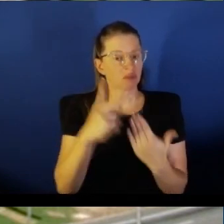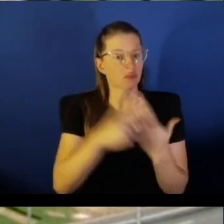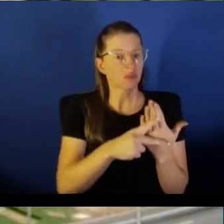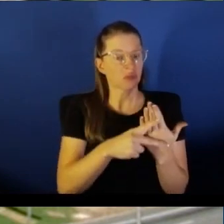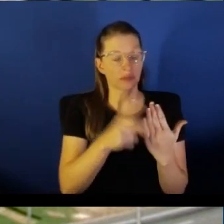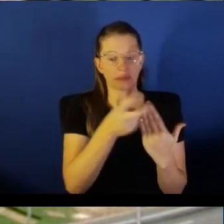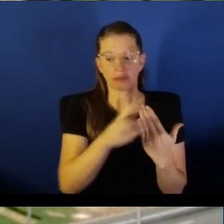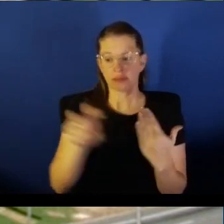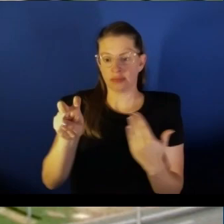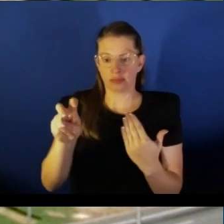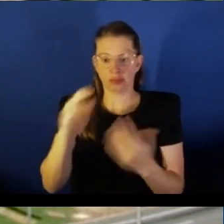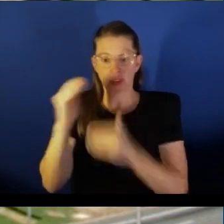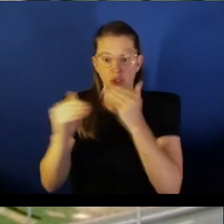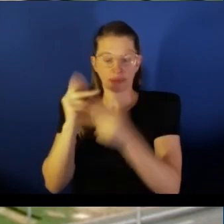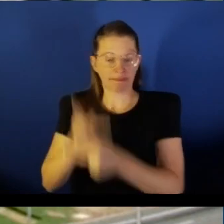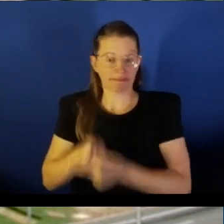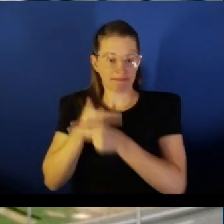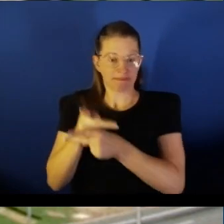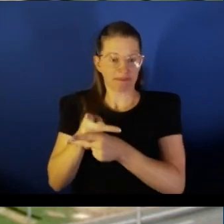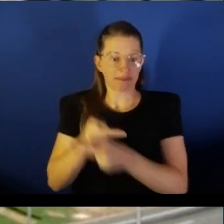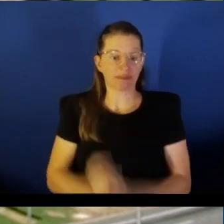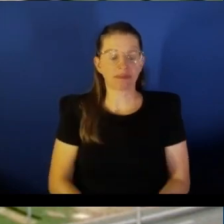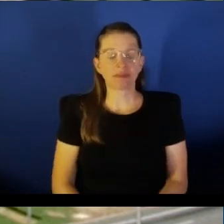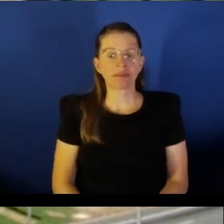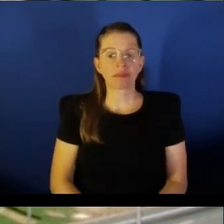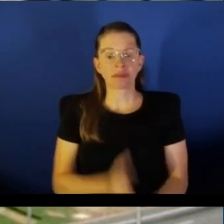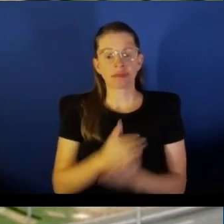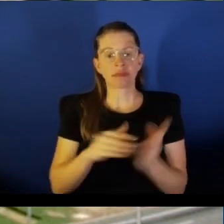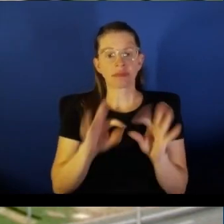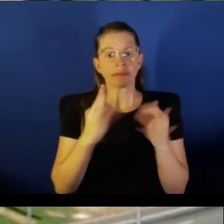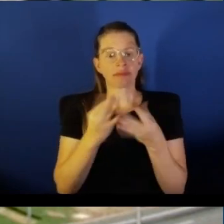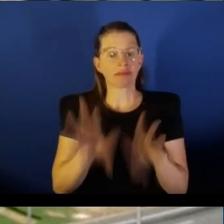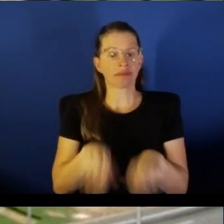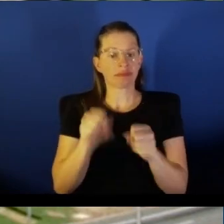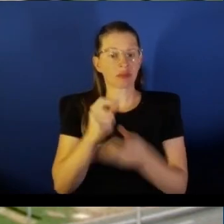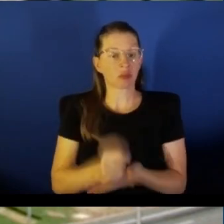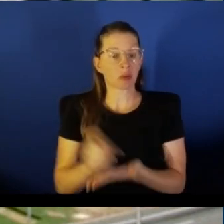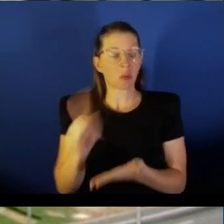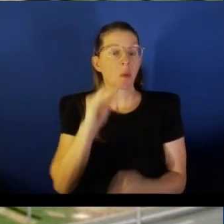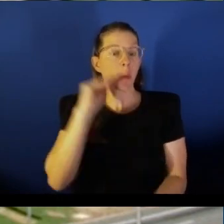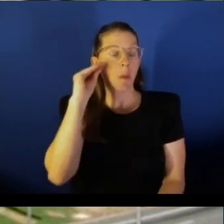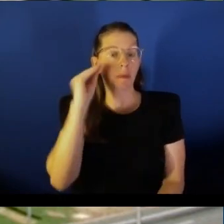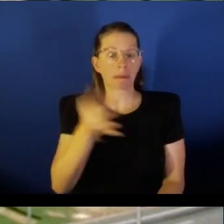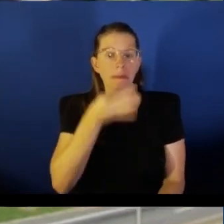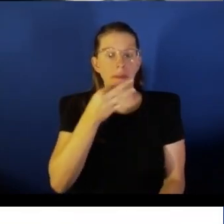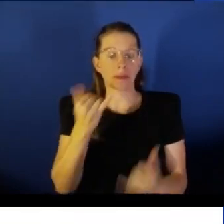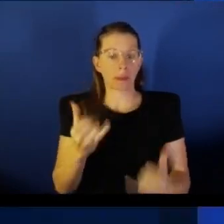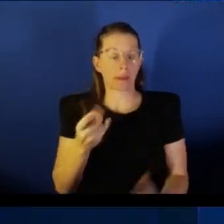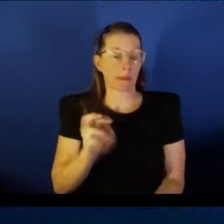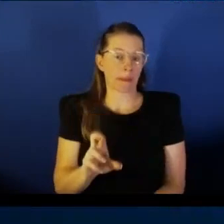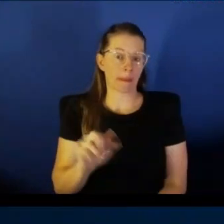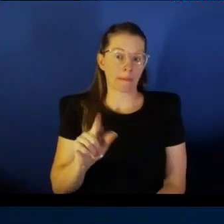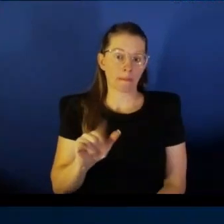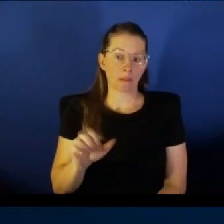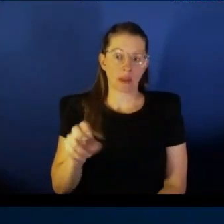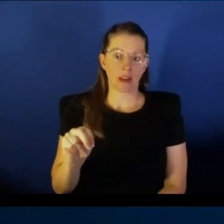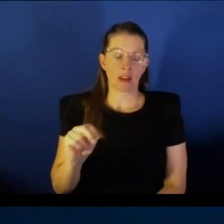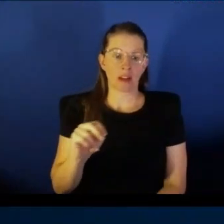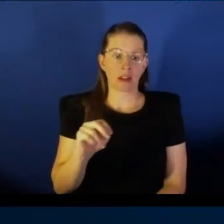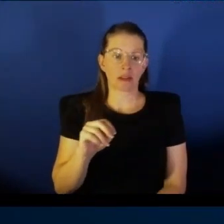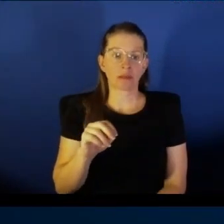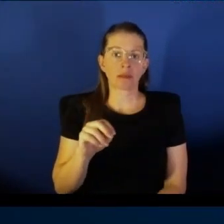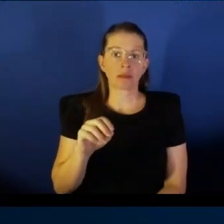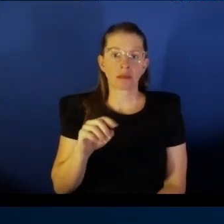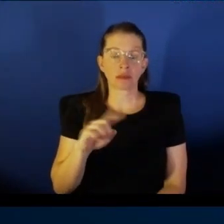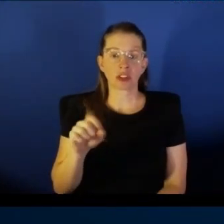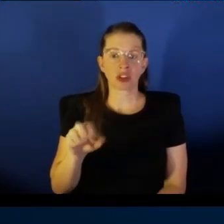adult care and how some families are getting treatment at home. Our experts today are Dr. Alice Zhang, a board-certified